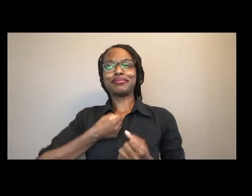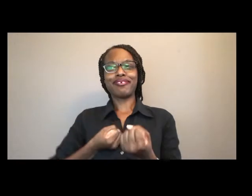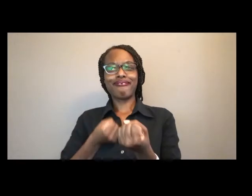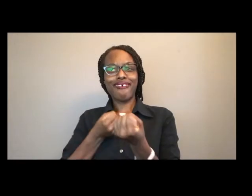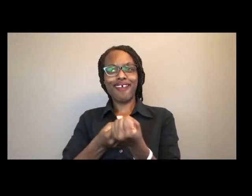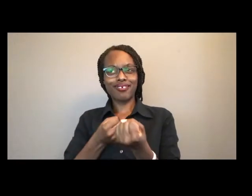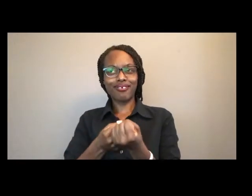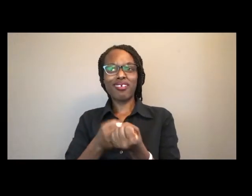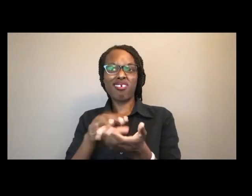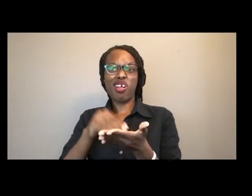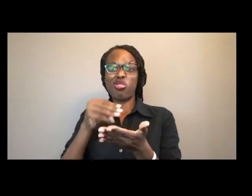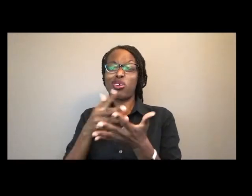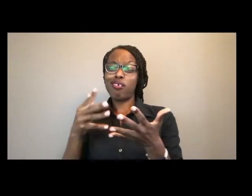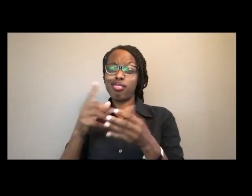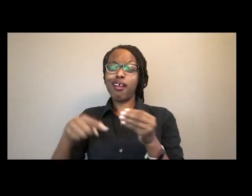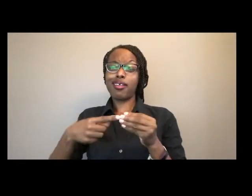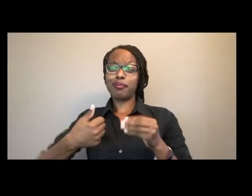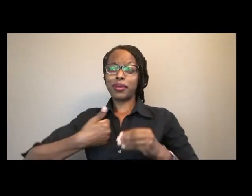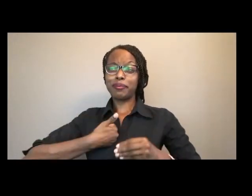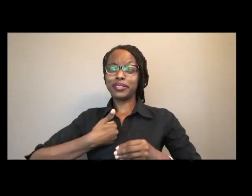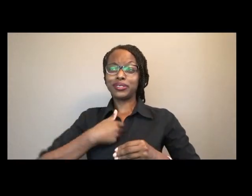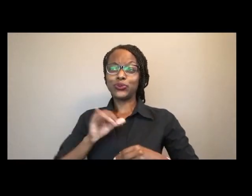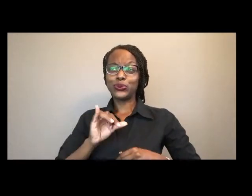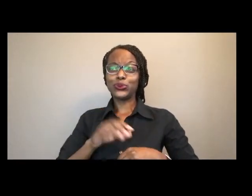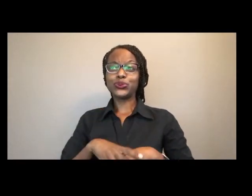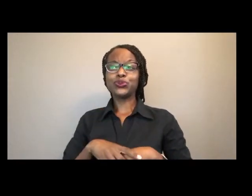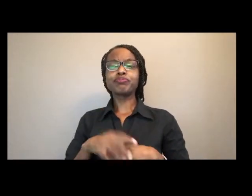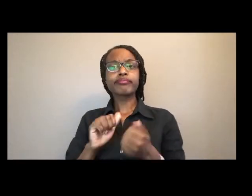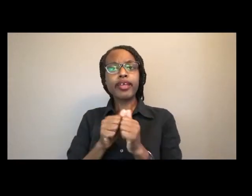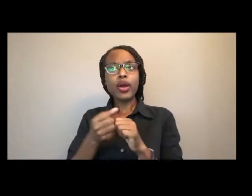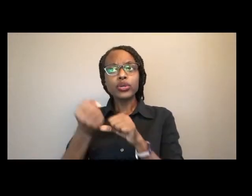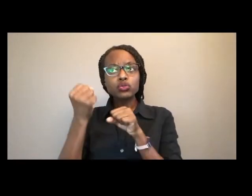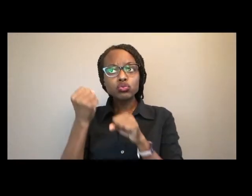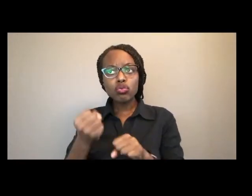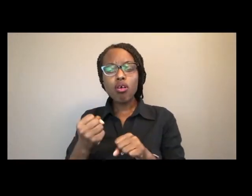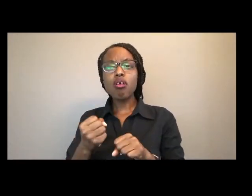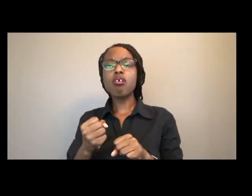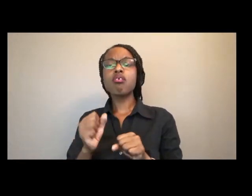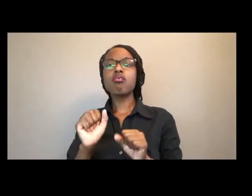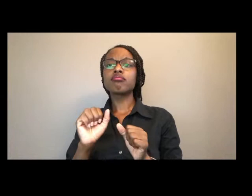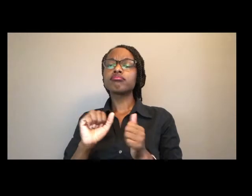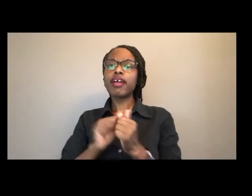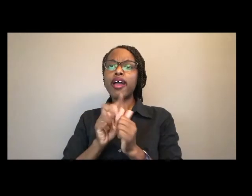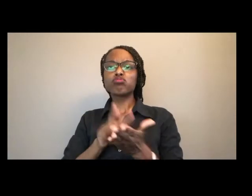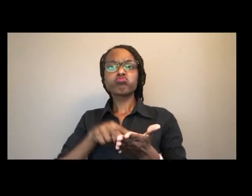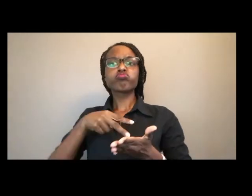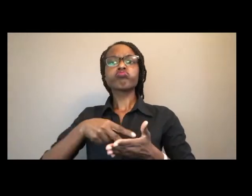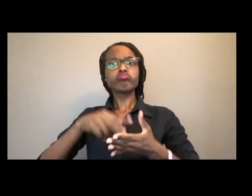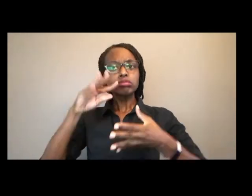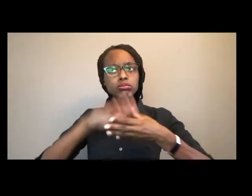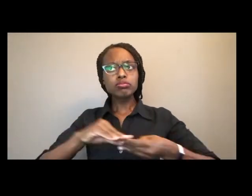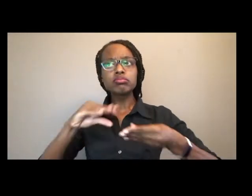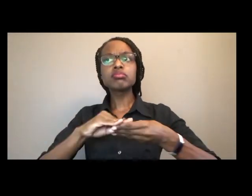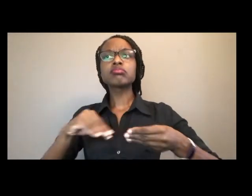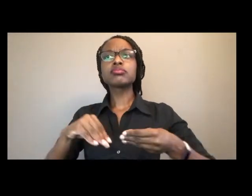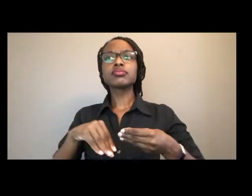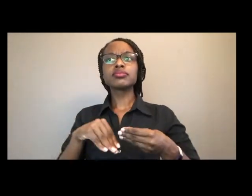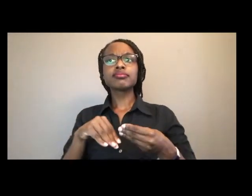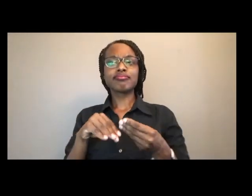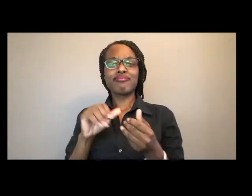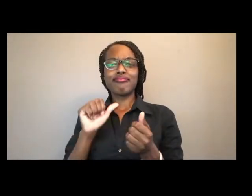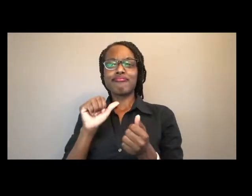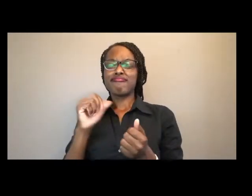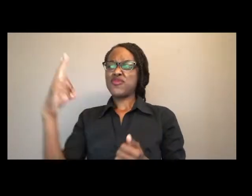have confidence in my own voice. Most importantly, I realized that my life was my own. My happiness was in my